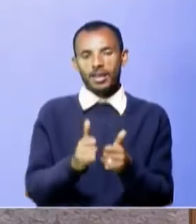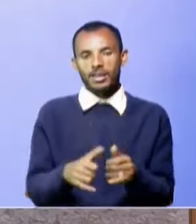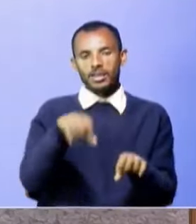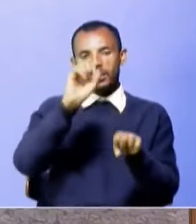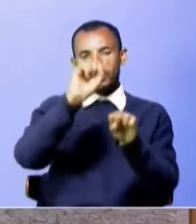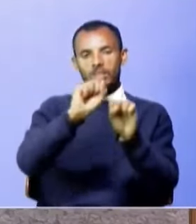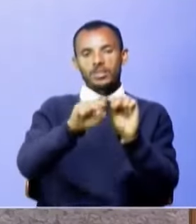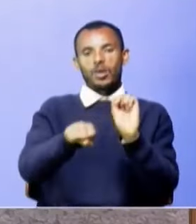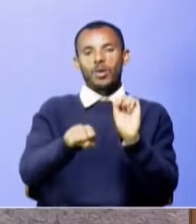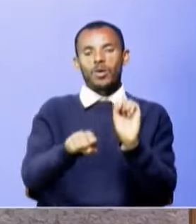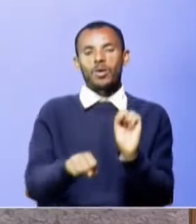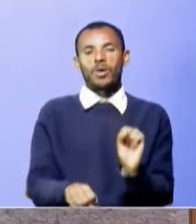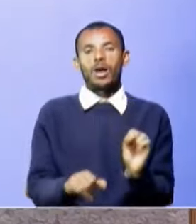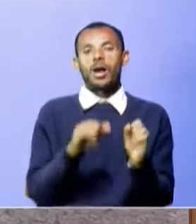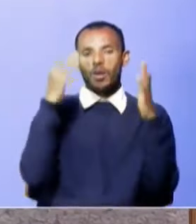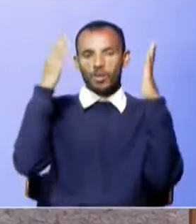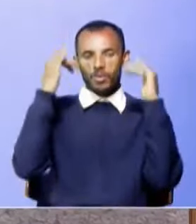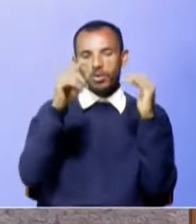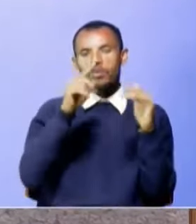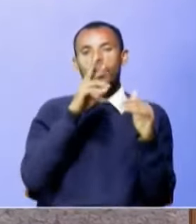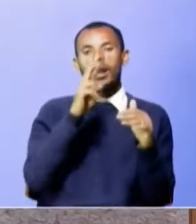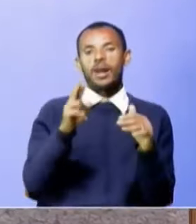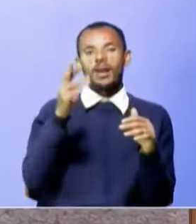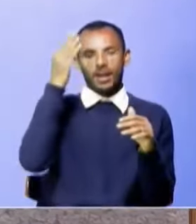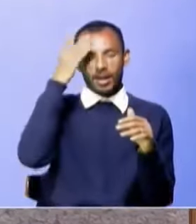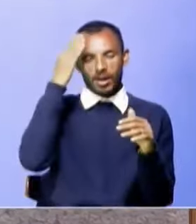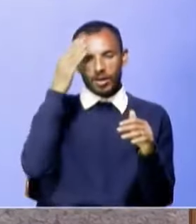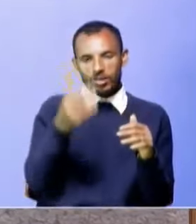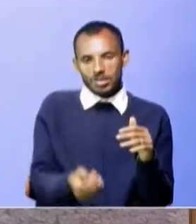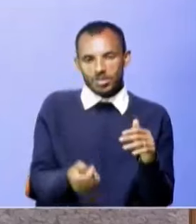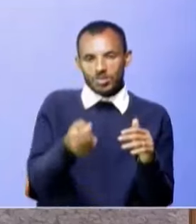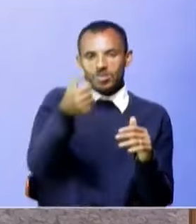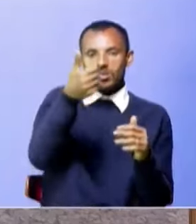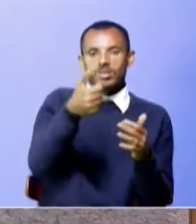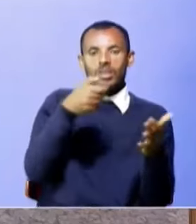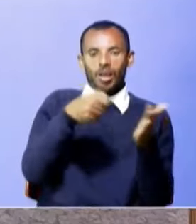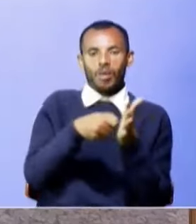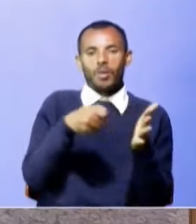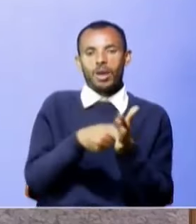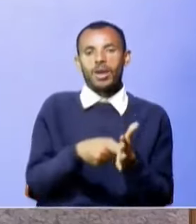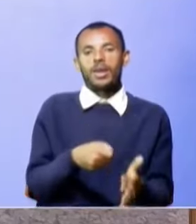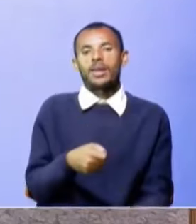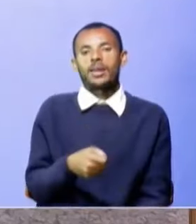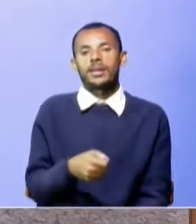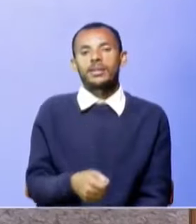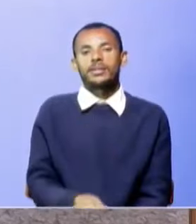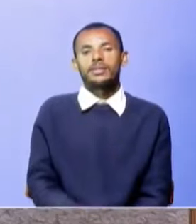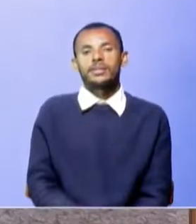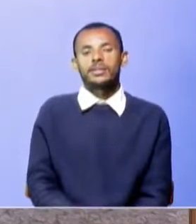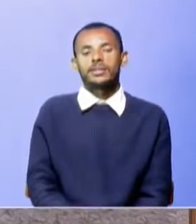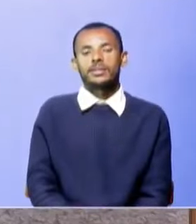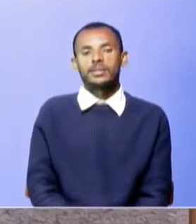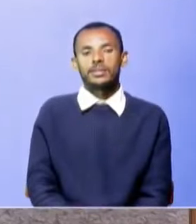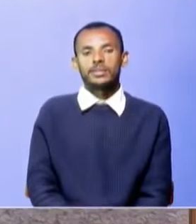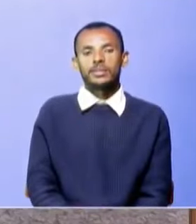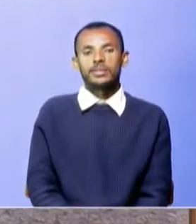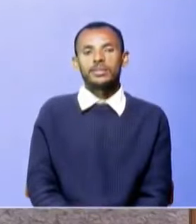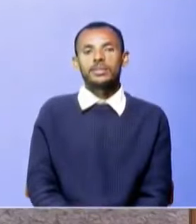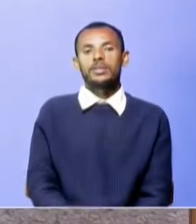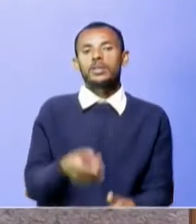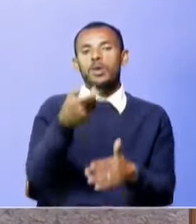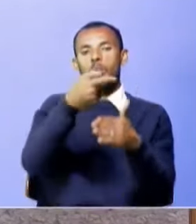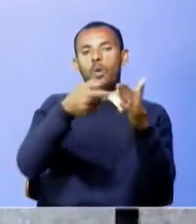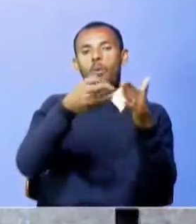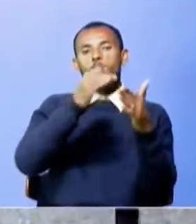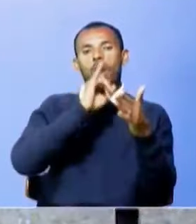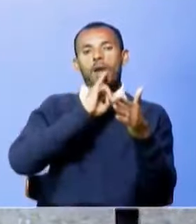So hopefully you are familiar with tossing a coin. In tossing a coin, what